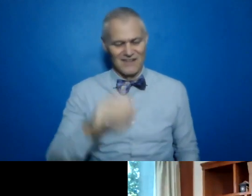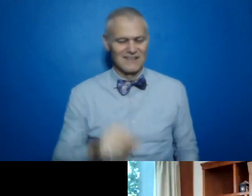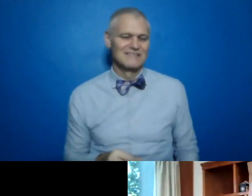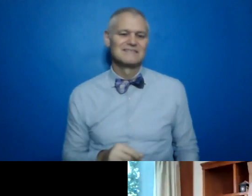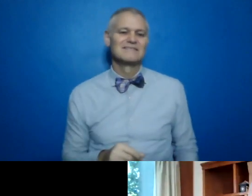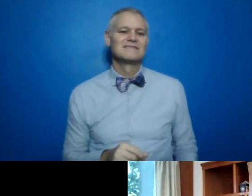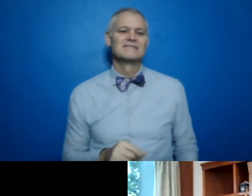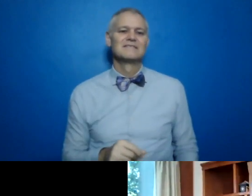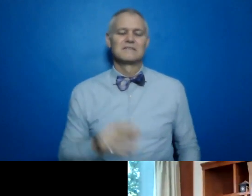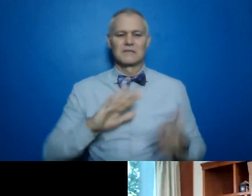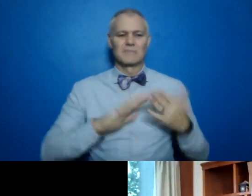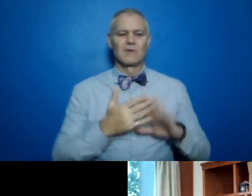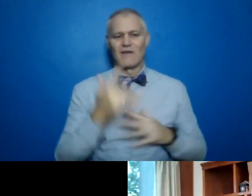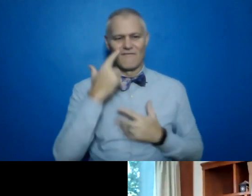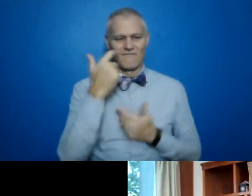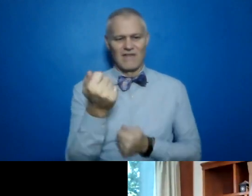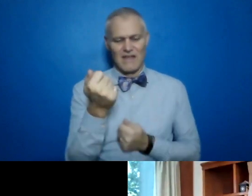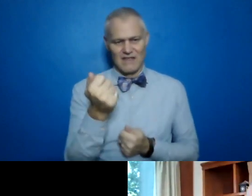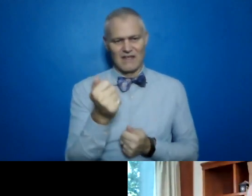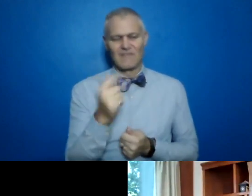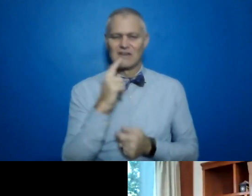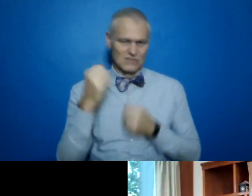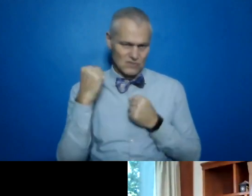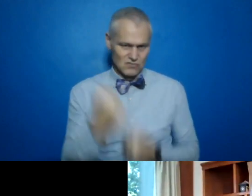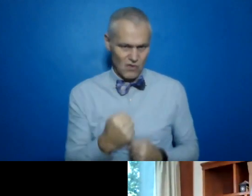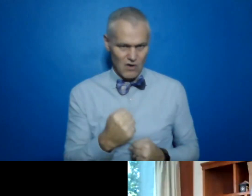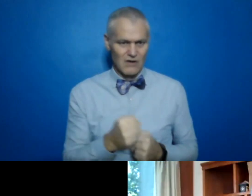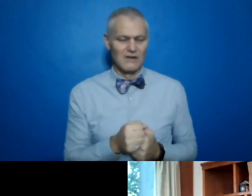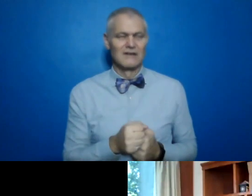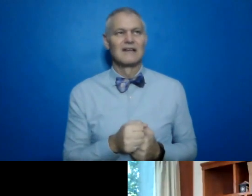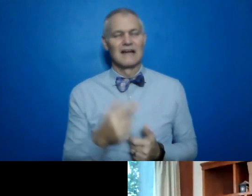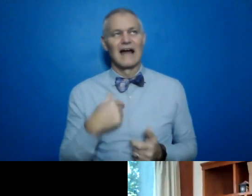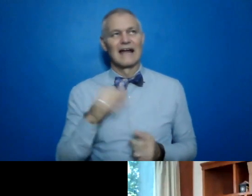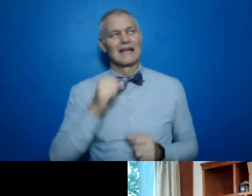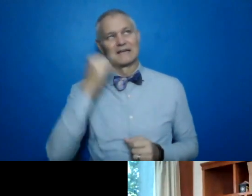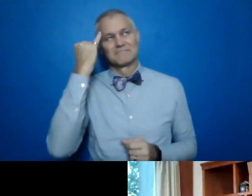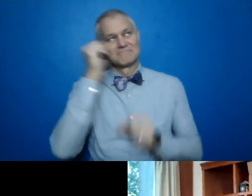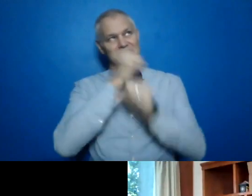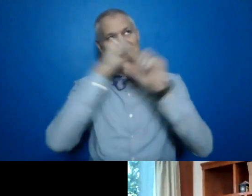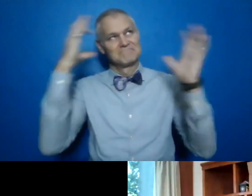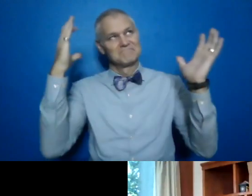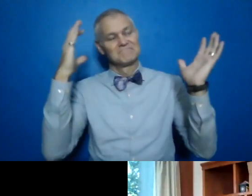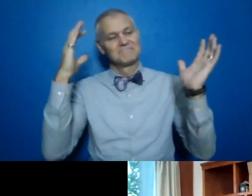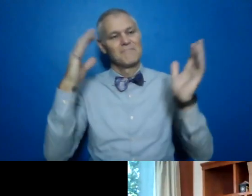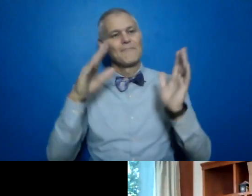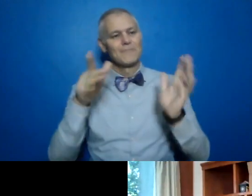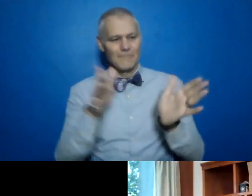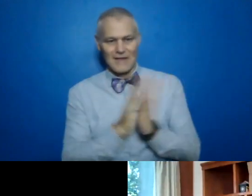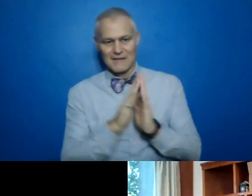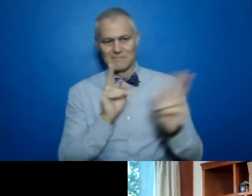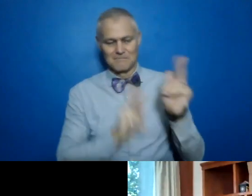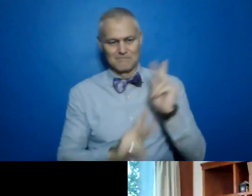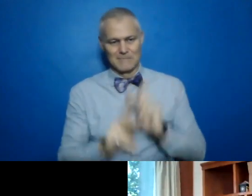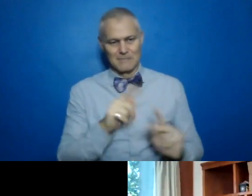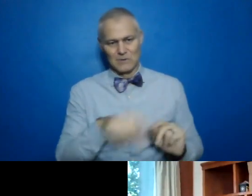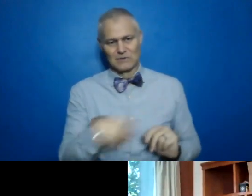is very, very strong here, and I imagine that asking people to